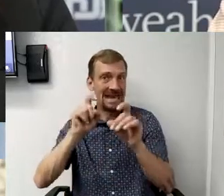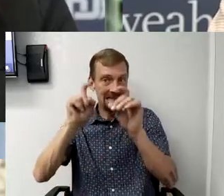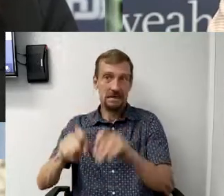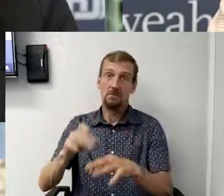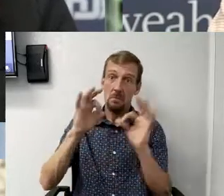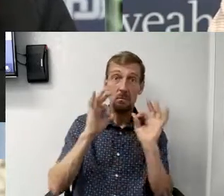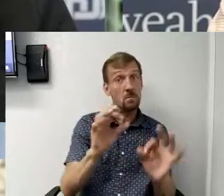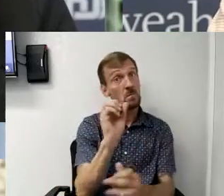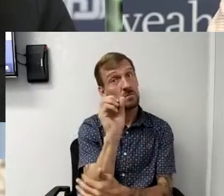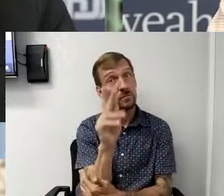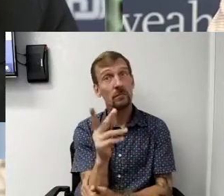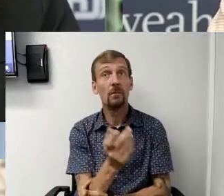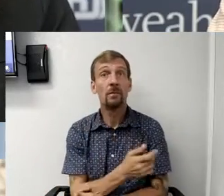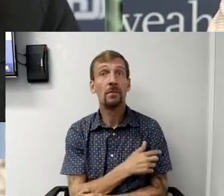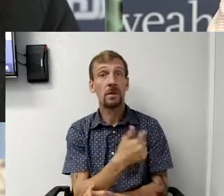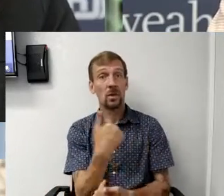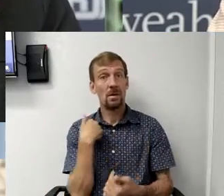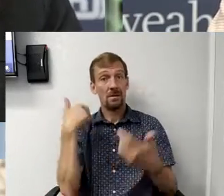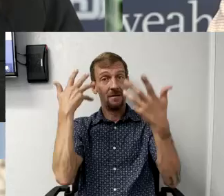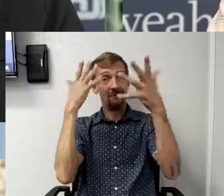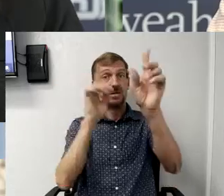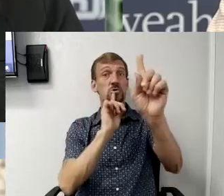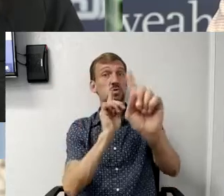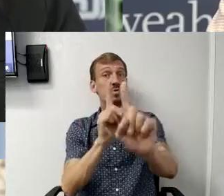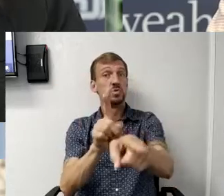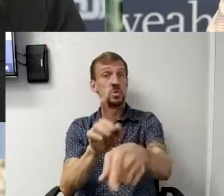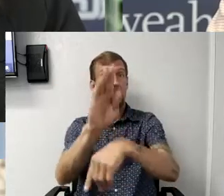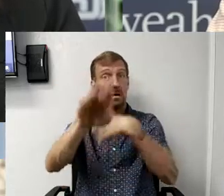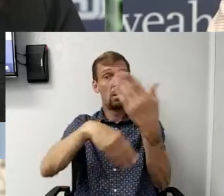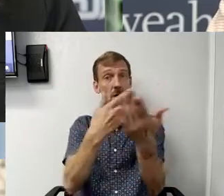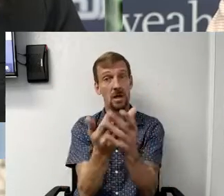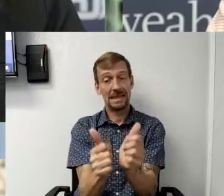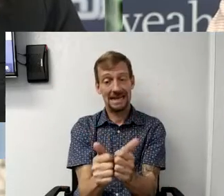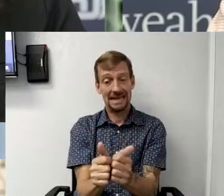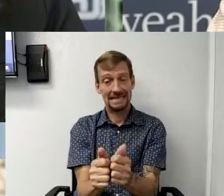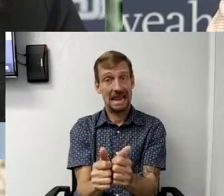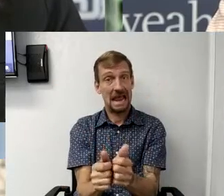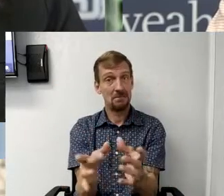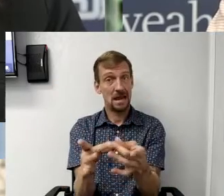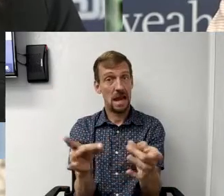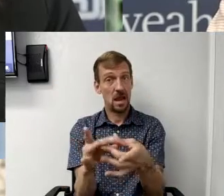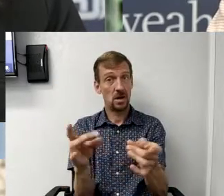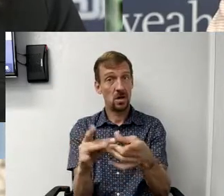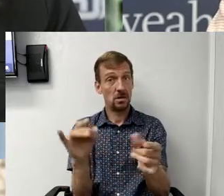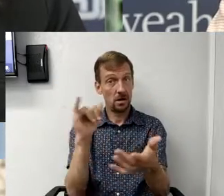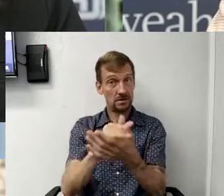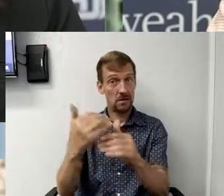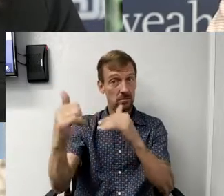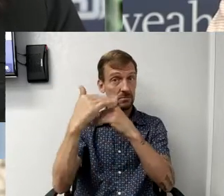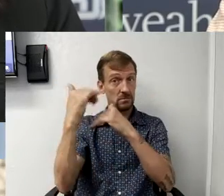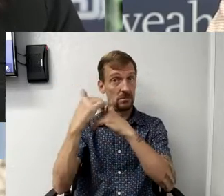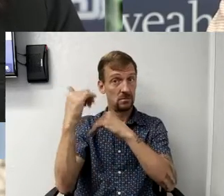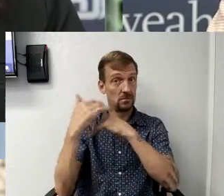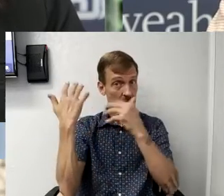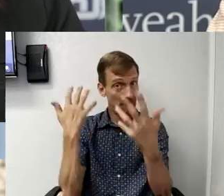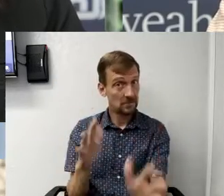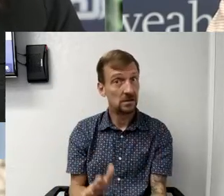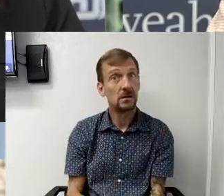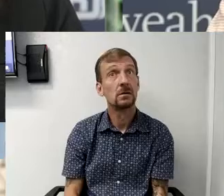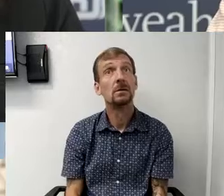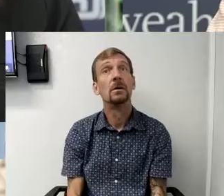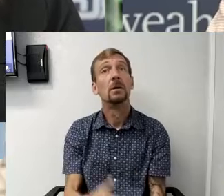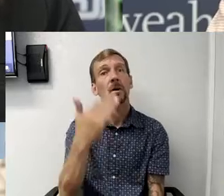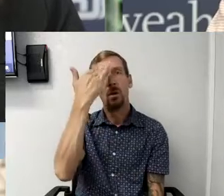Okay, well, we have answered all of the questions and the text messages that have come in. Let's see.